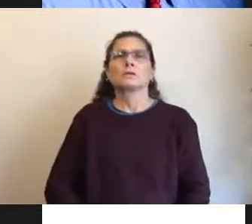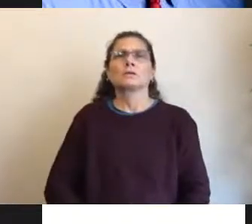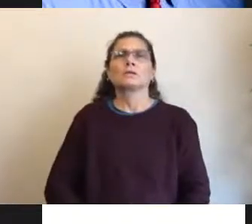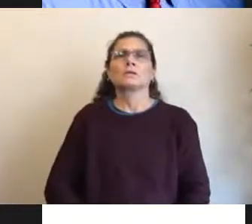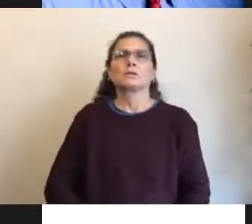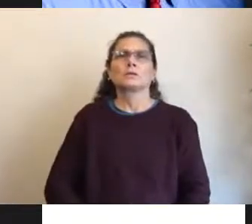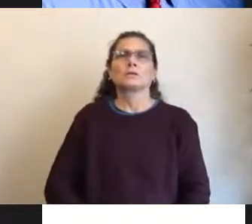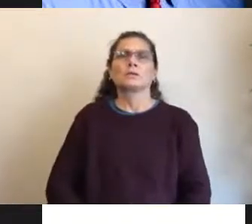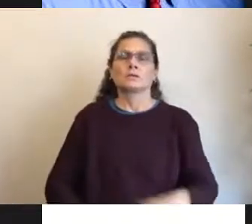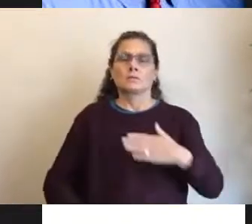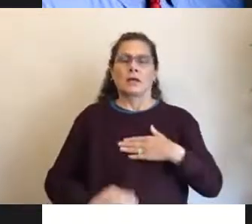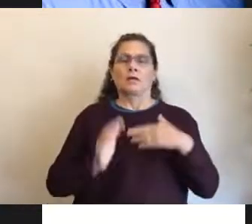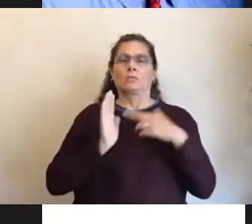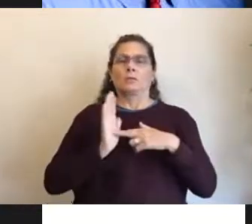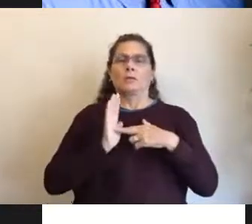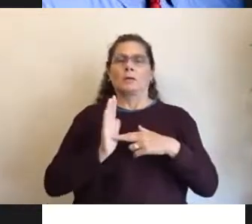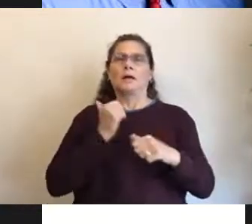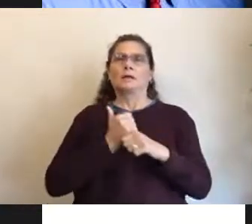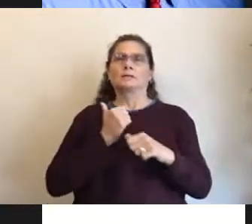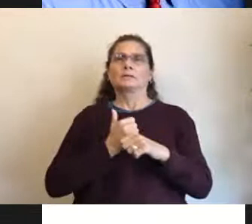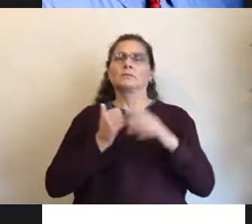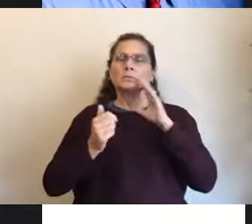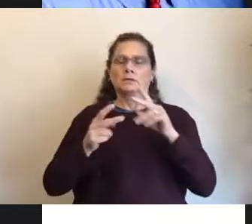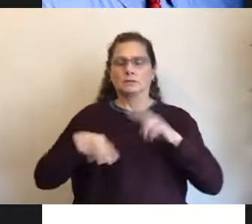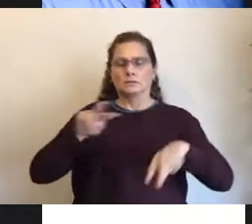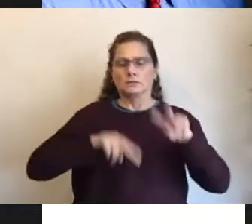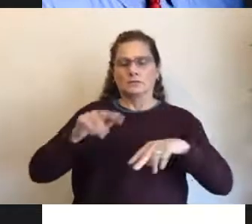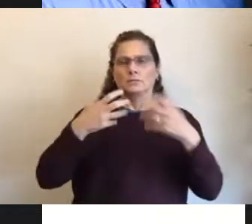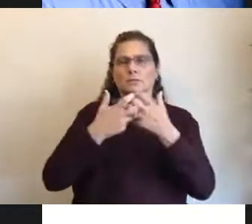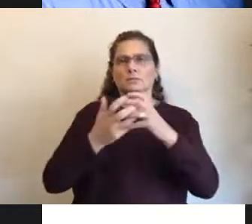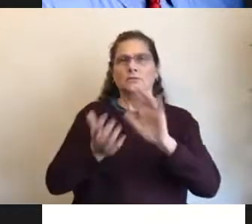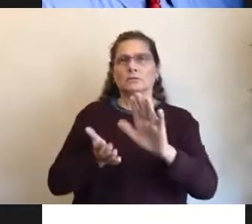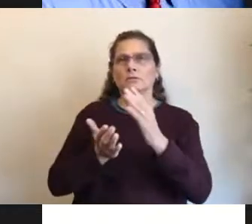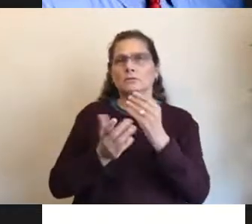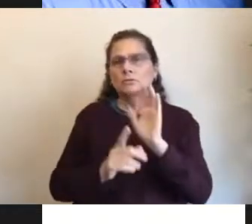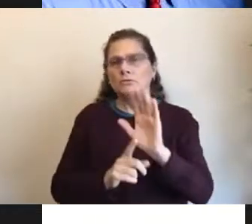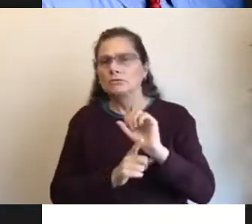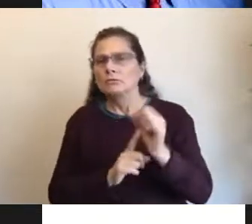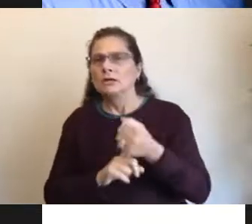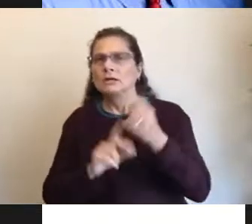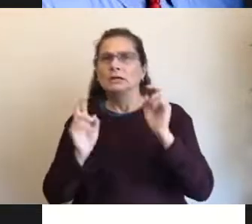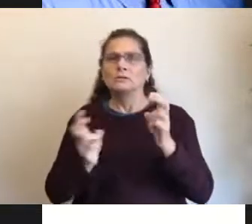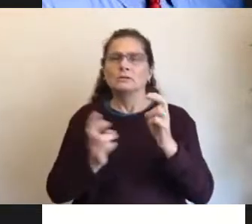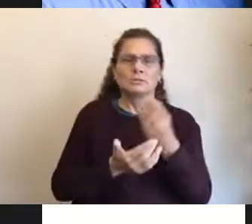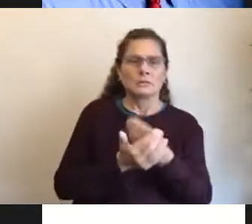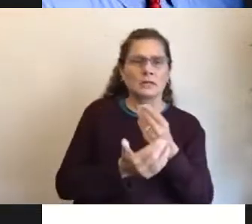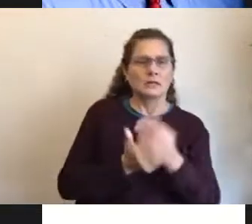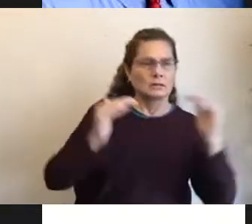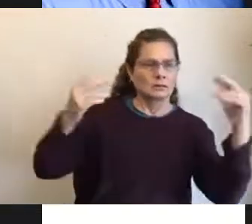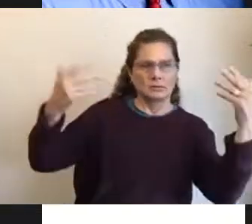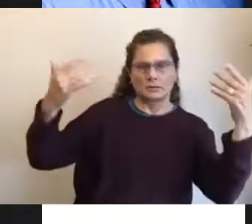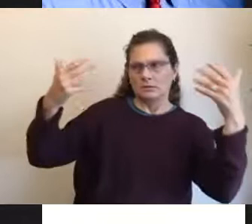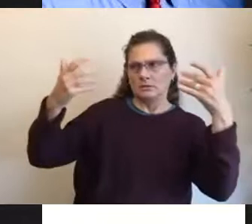at a bigger picture of their reduced household income and health insurance options. It's important to learn